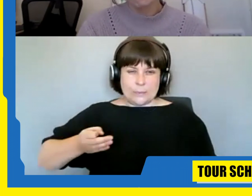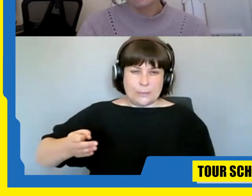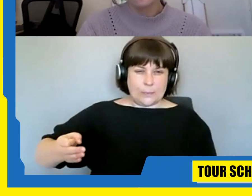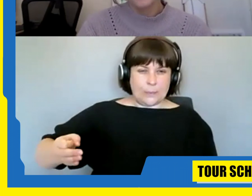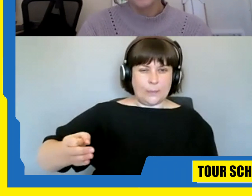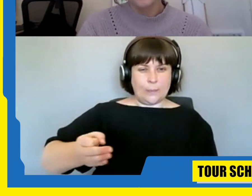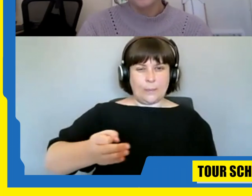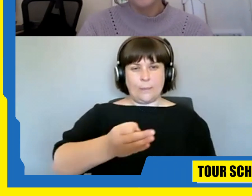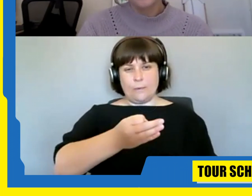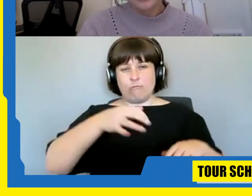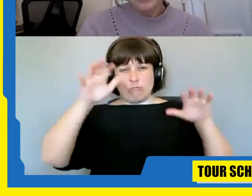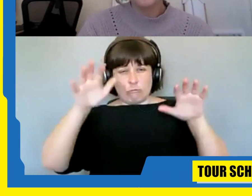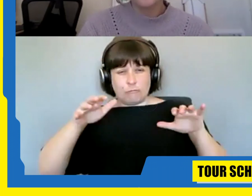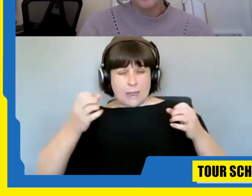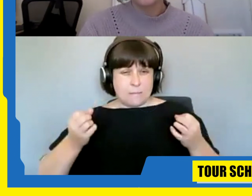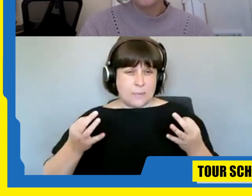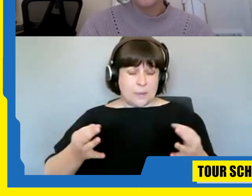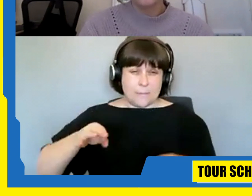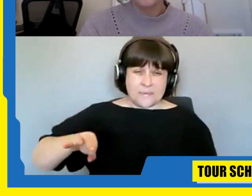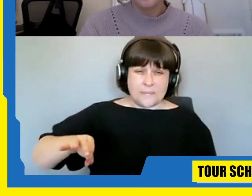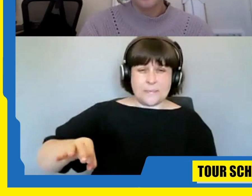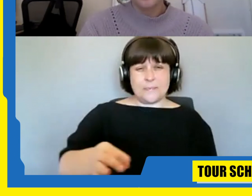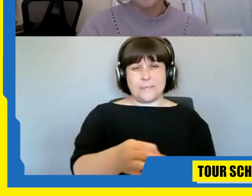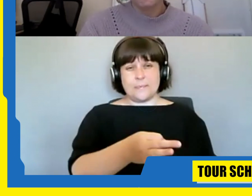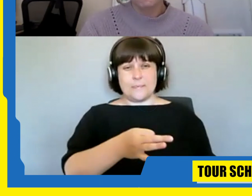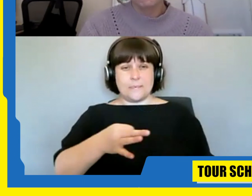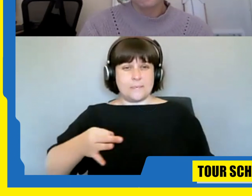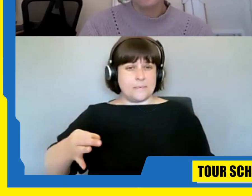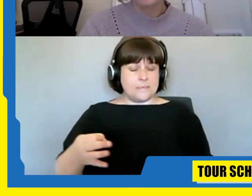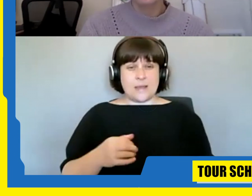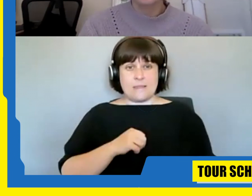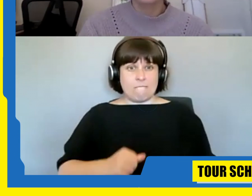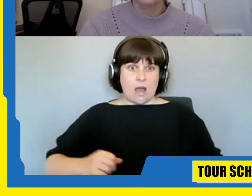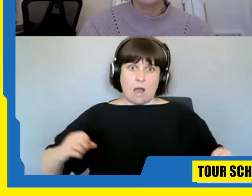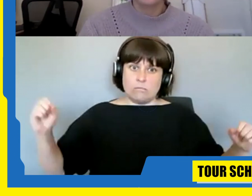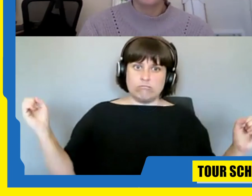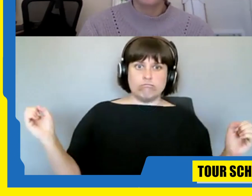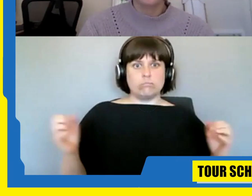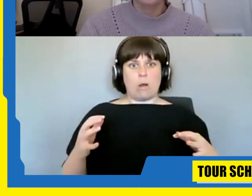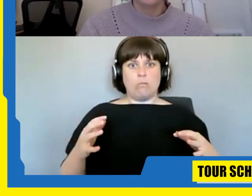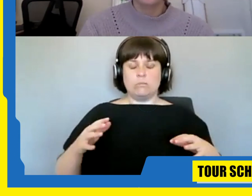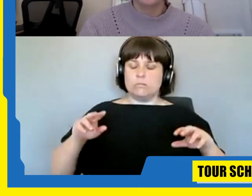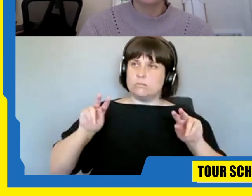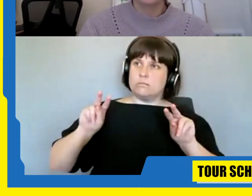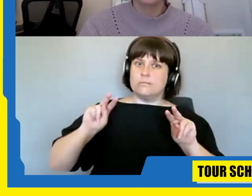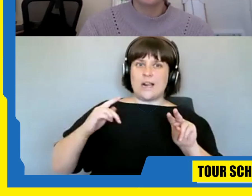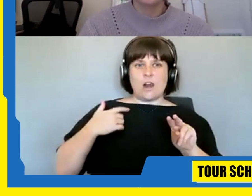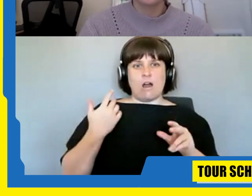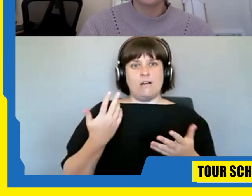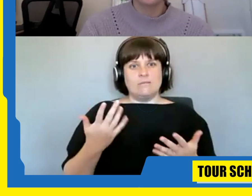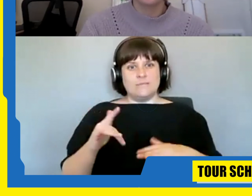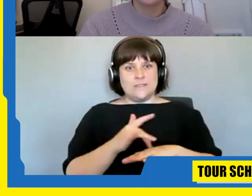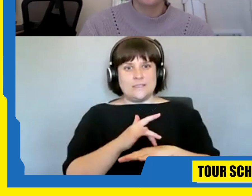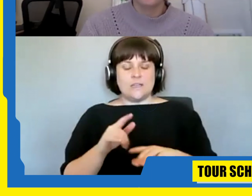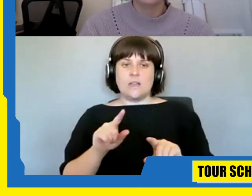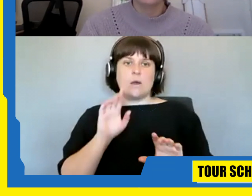just to see live theatre, and it was amazing, the response that we got to that. That was just wonderful. So we try and latch on to